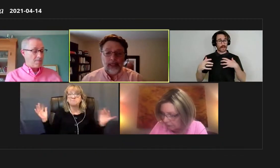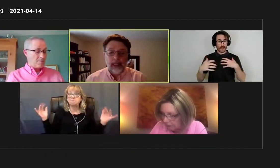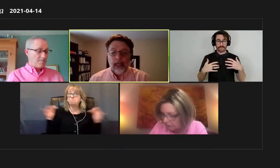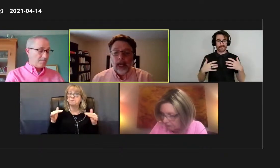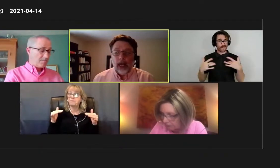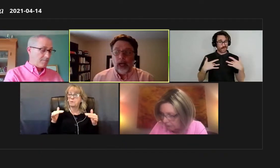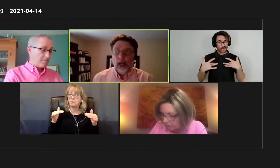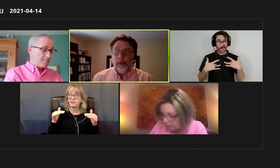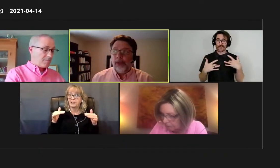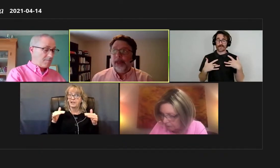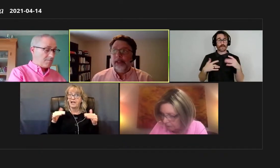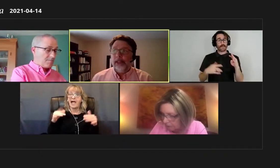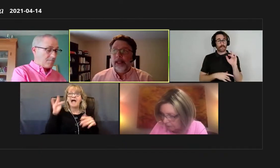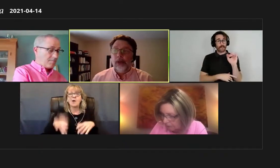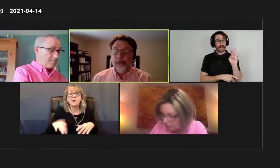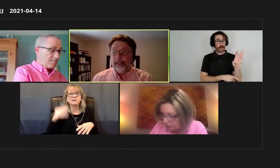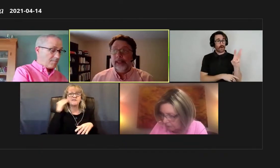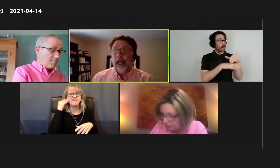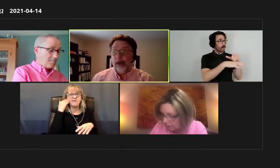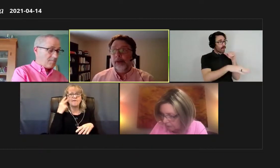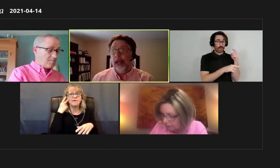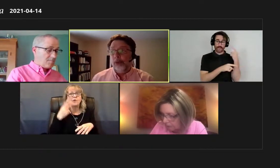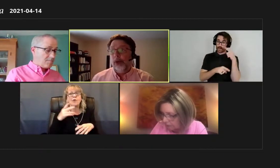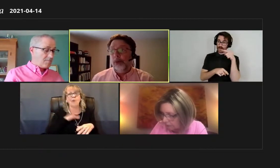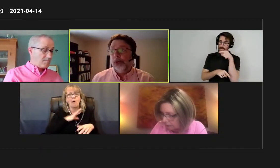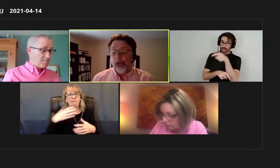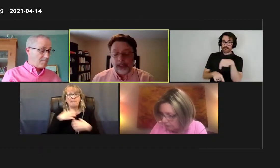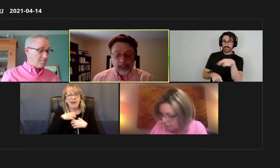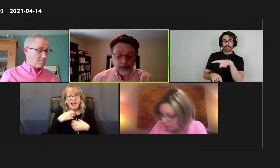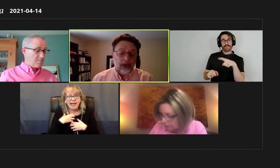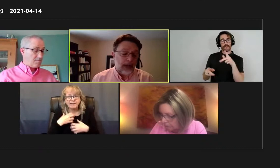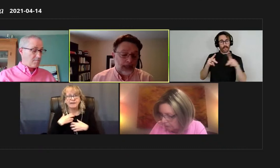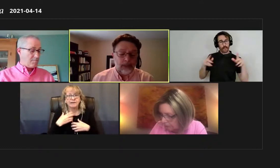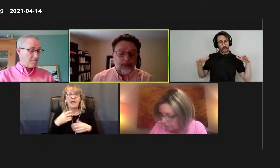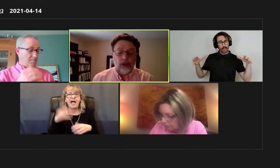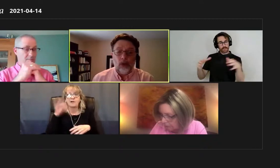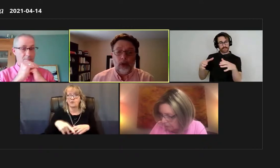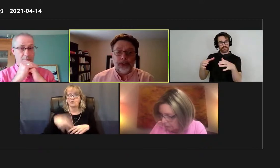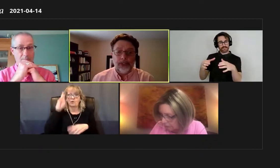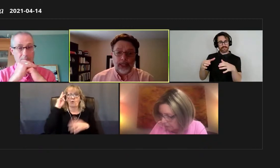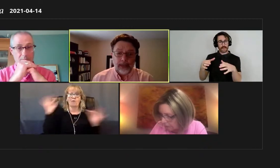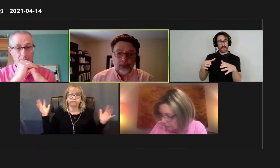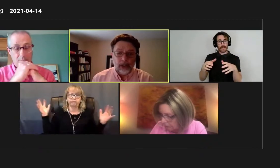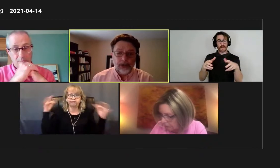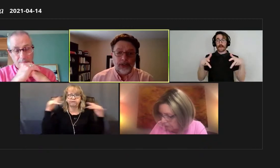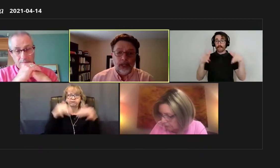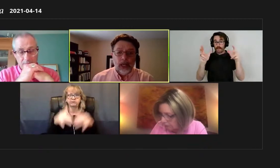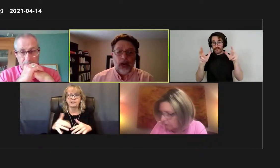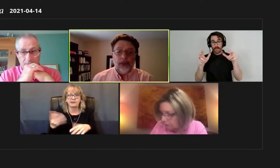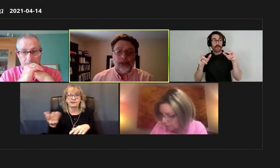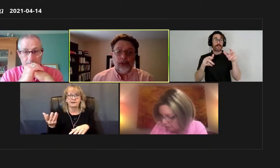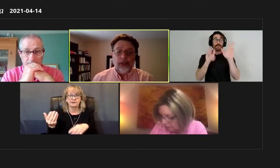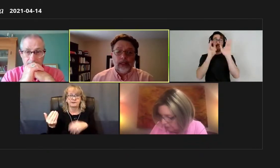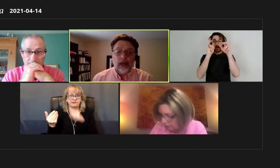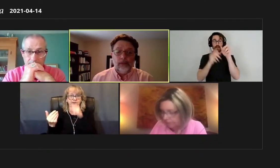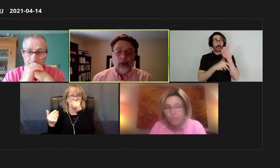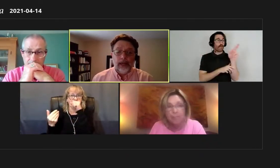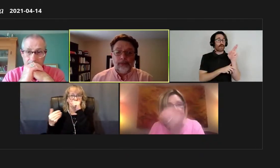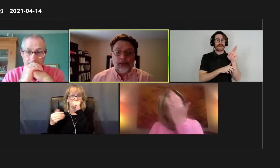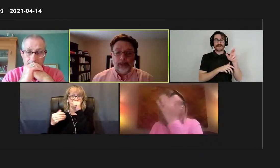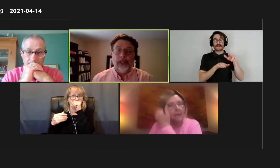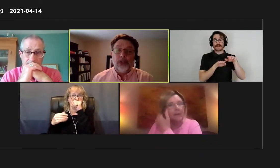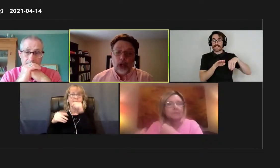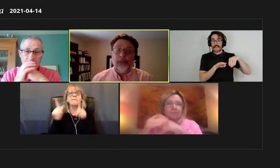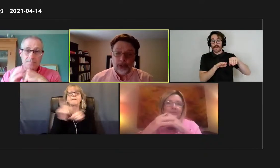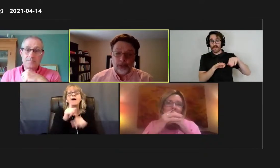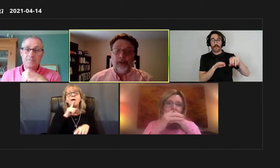thing. Things, you know, the places that are, that we're talking about are basketball courts and skate parks are the two that come right up